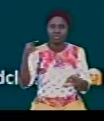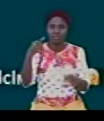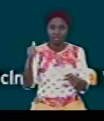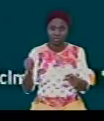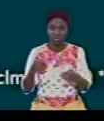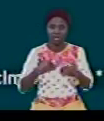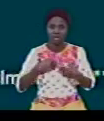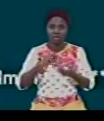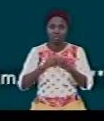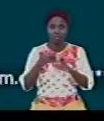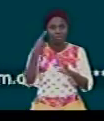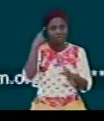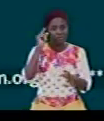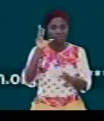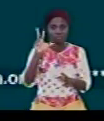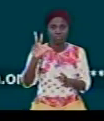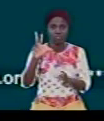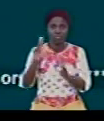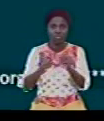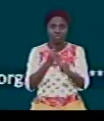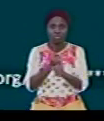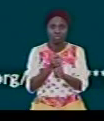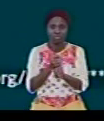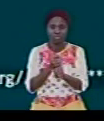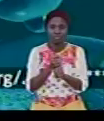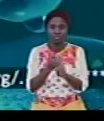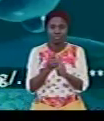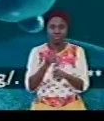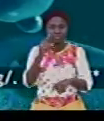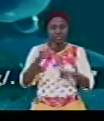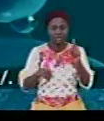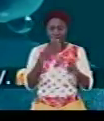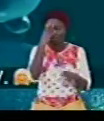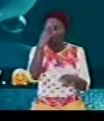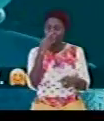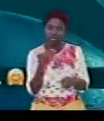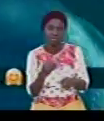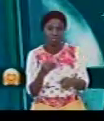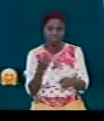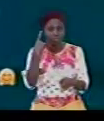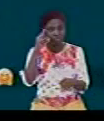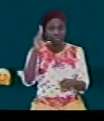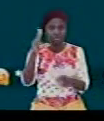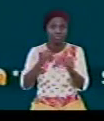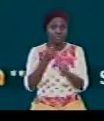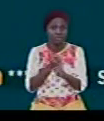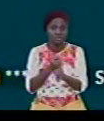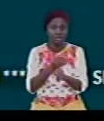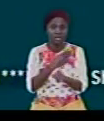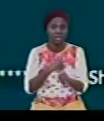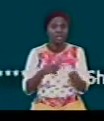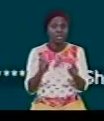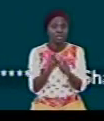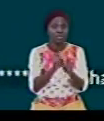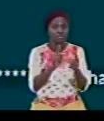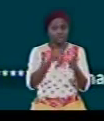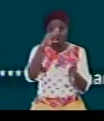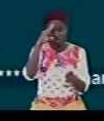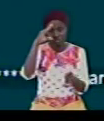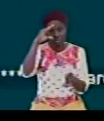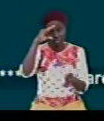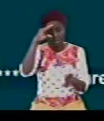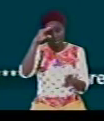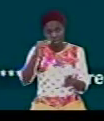3 years. This problem made him sleepless for those 3 years. And according to him, he was invited to